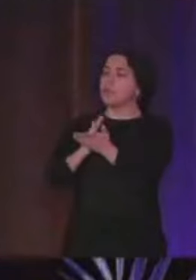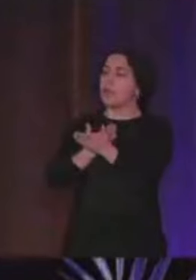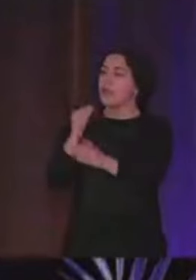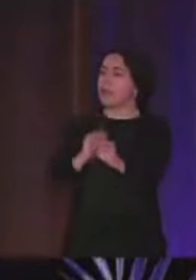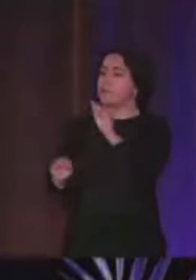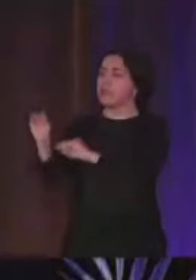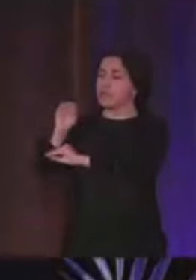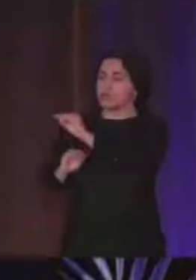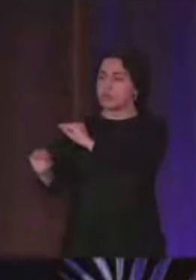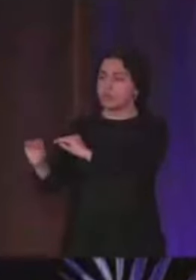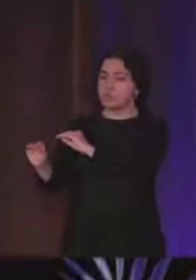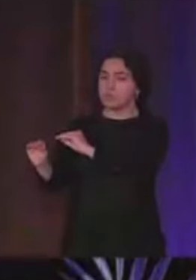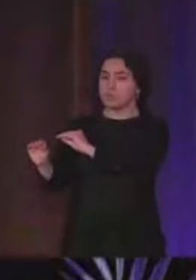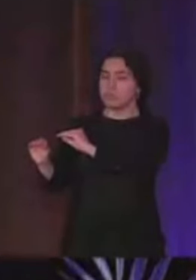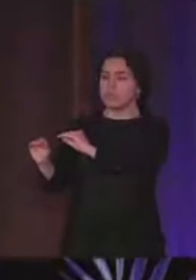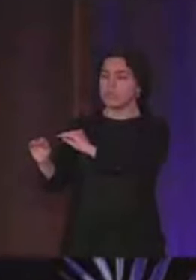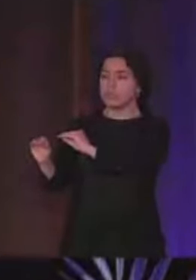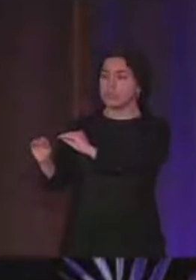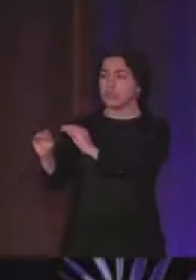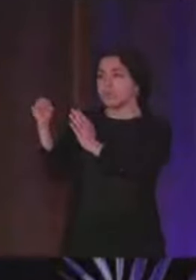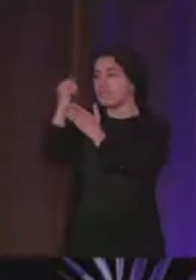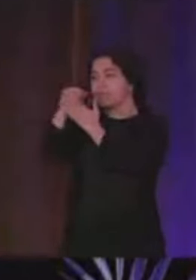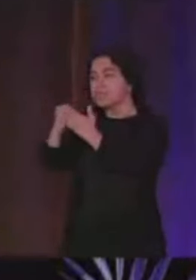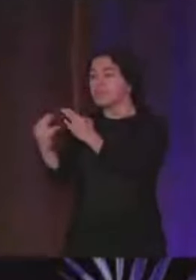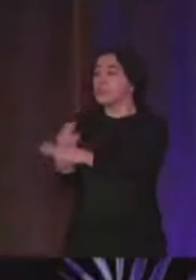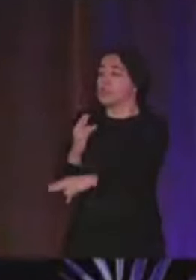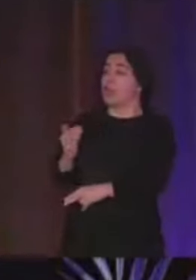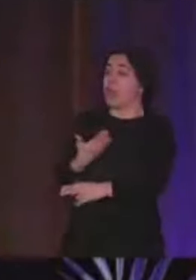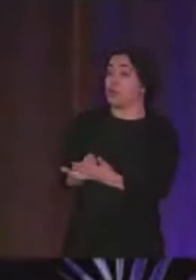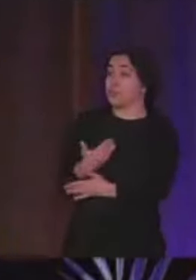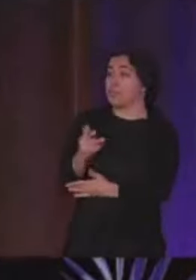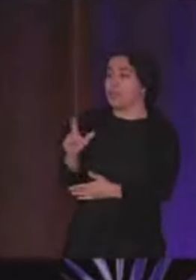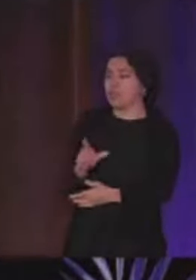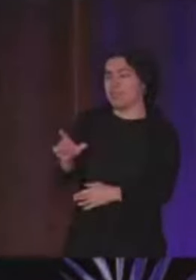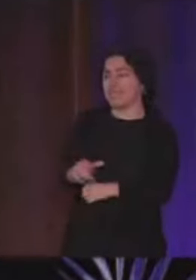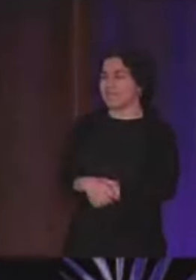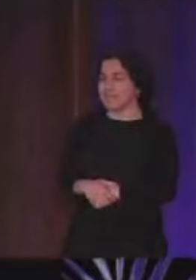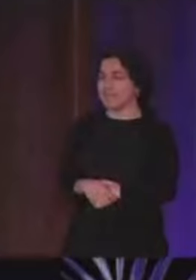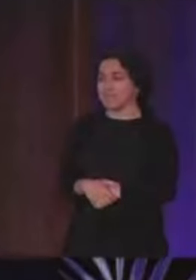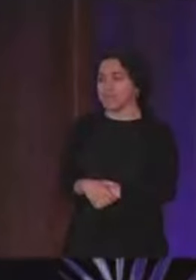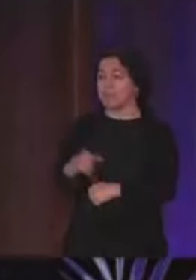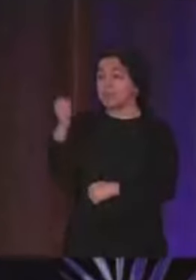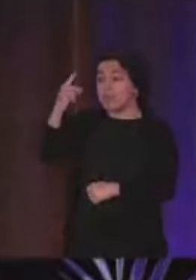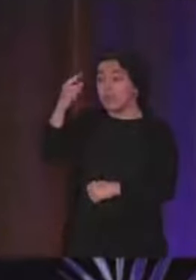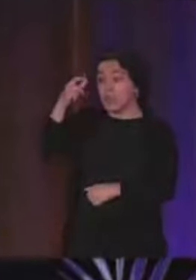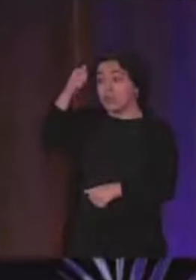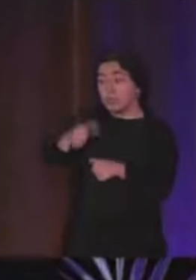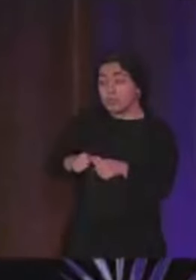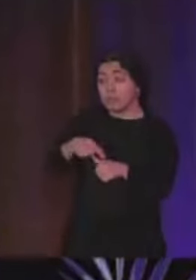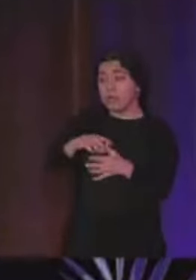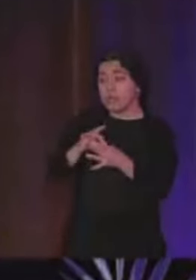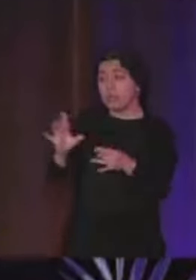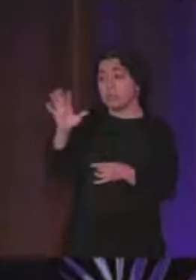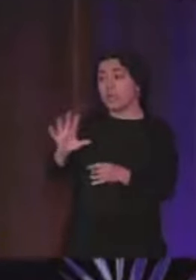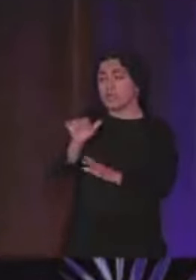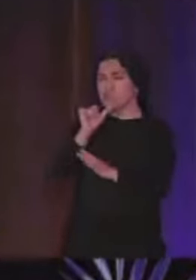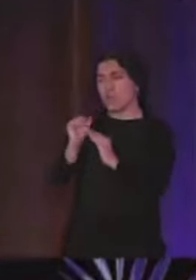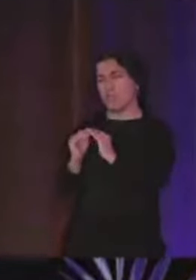animations that are using our new library. Now, remember I said don't overdo